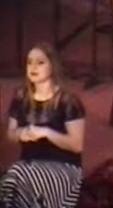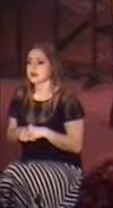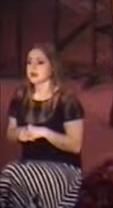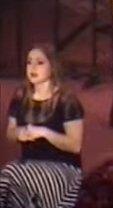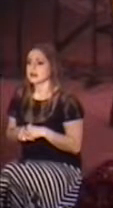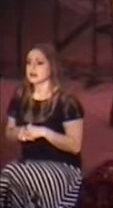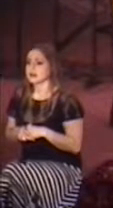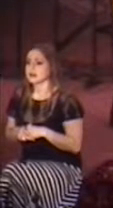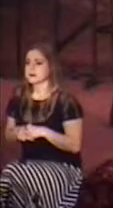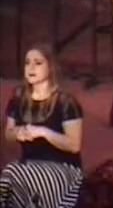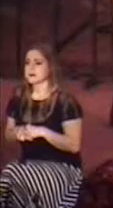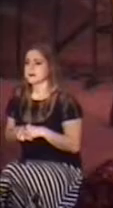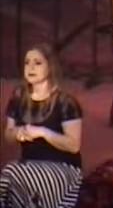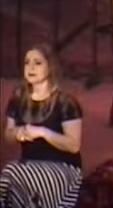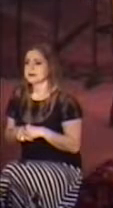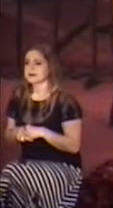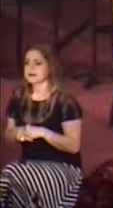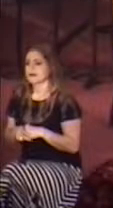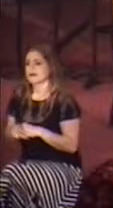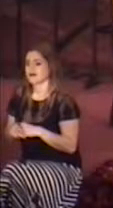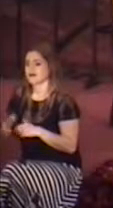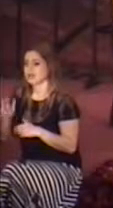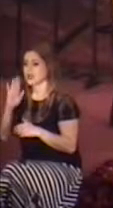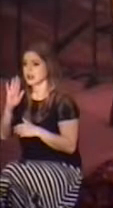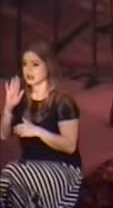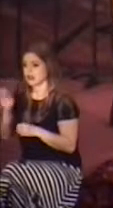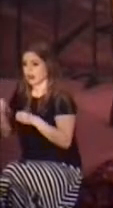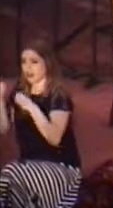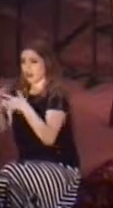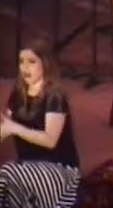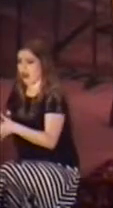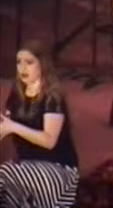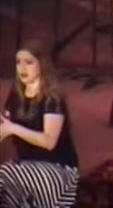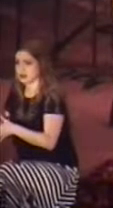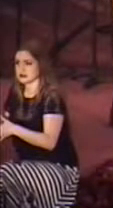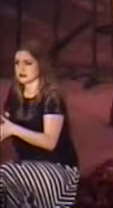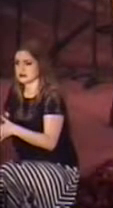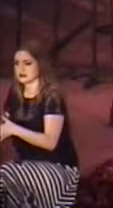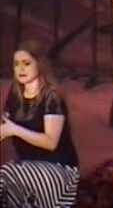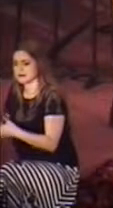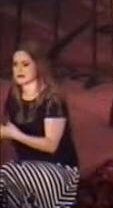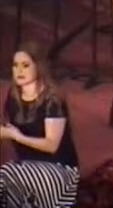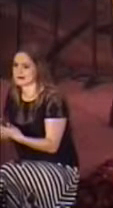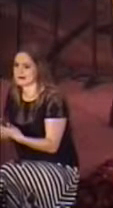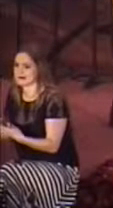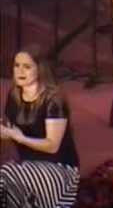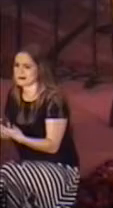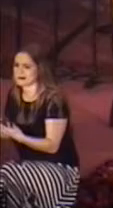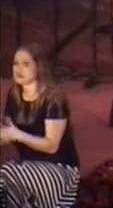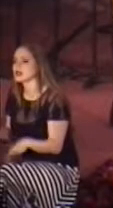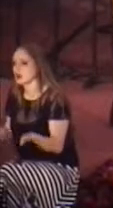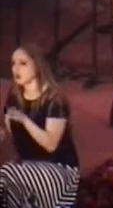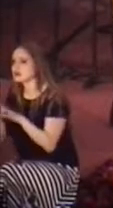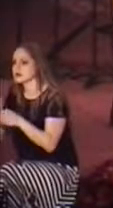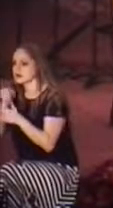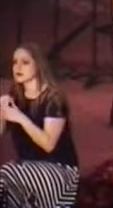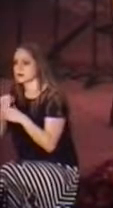And they would have lost, and they probably did, they lost their clout in the Sanhedrin. And so